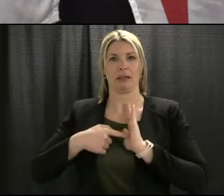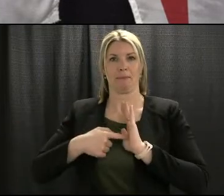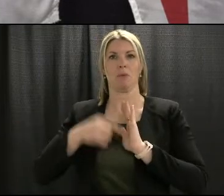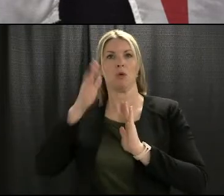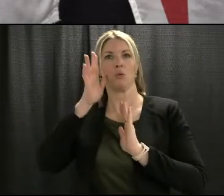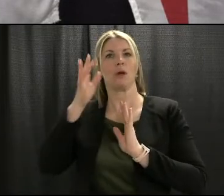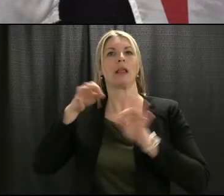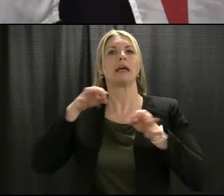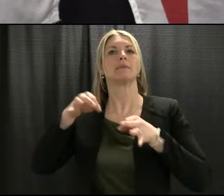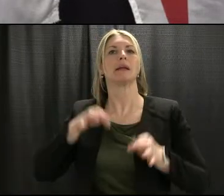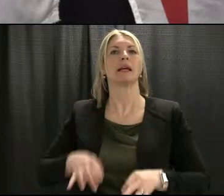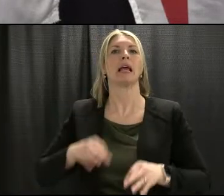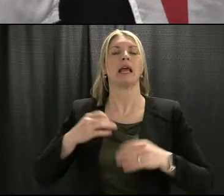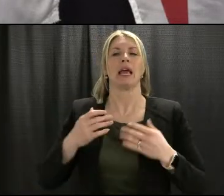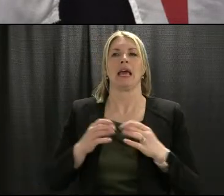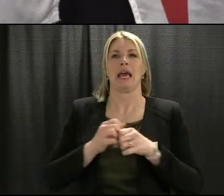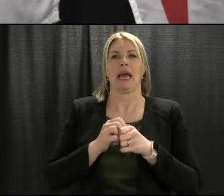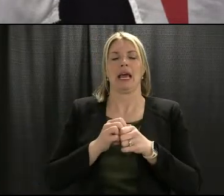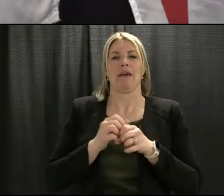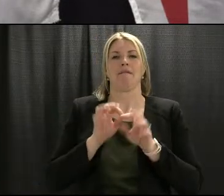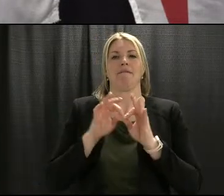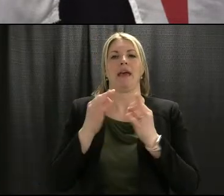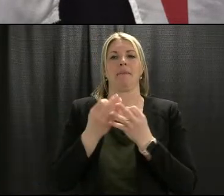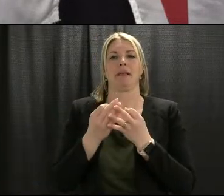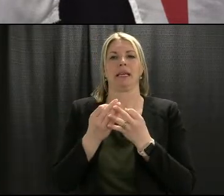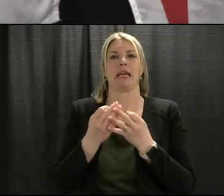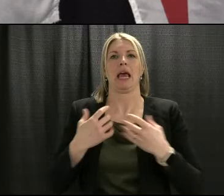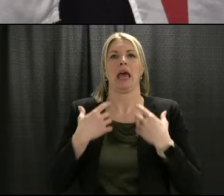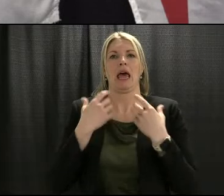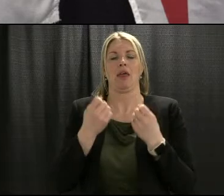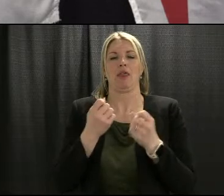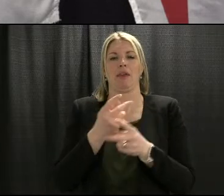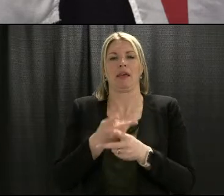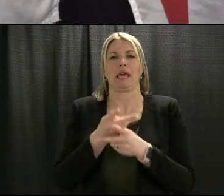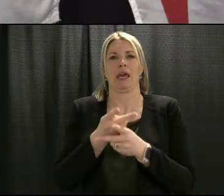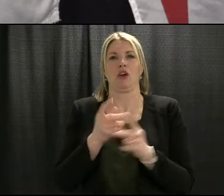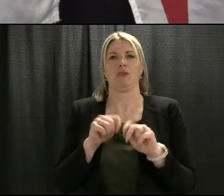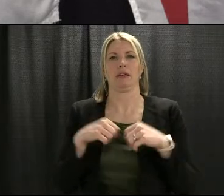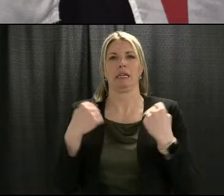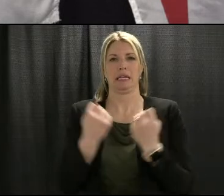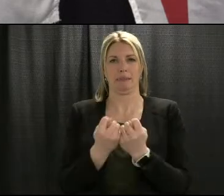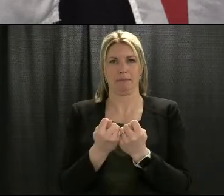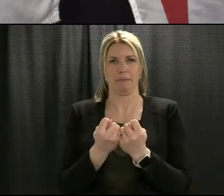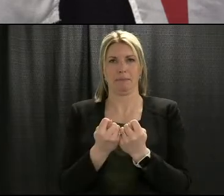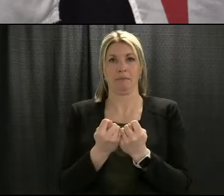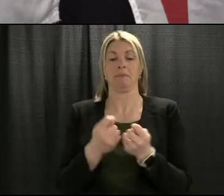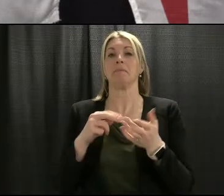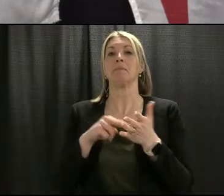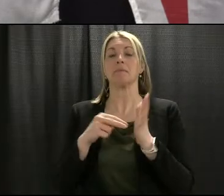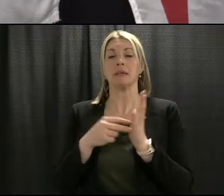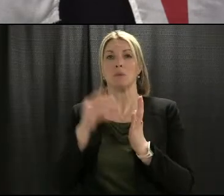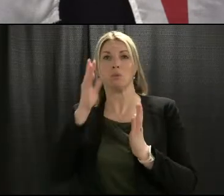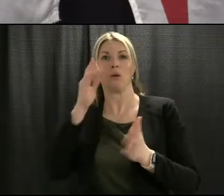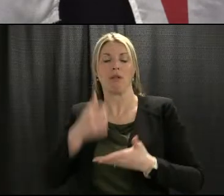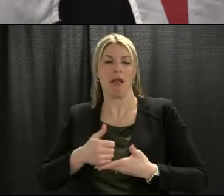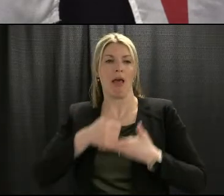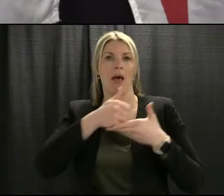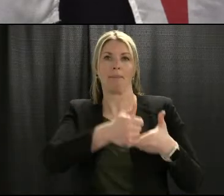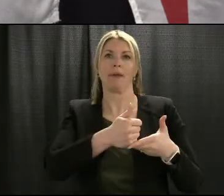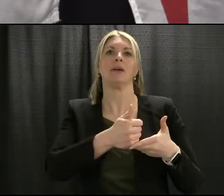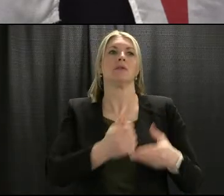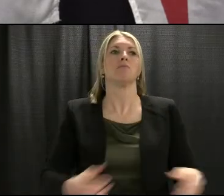that was announced in Budget 2023. Teams that will provide up to 80,000 people with access to primary